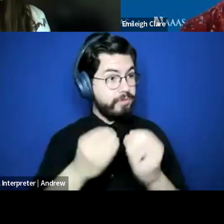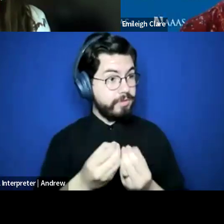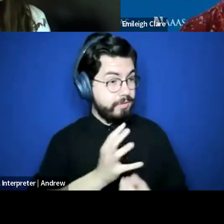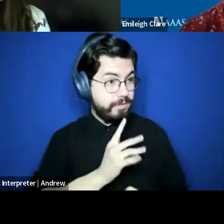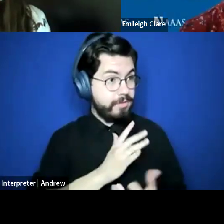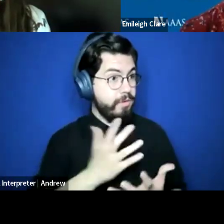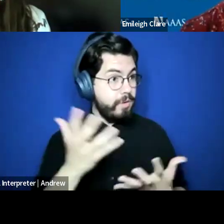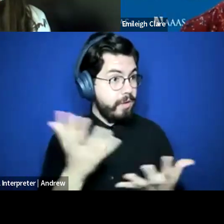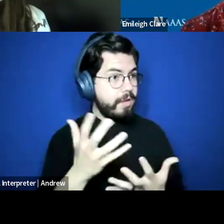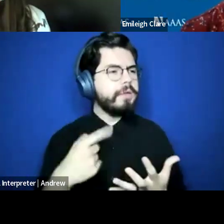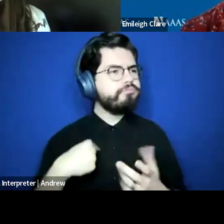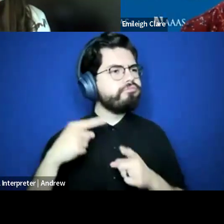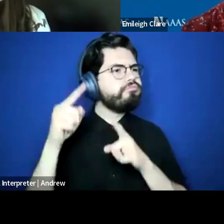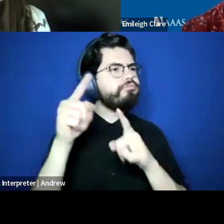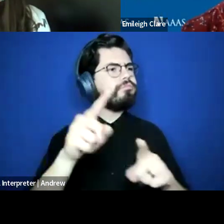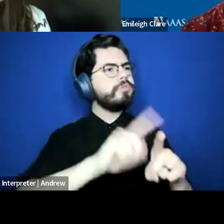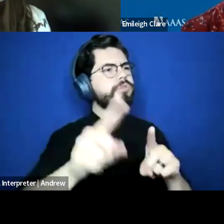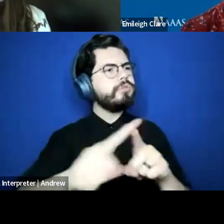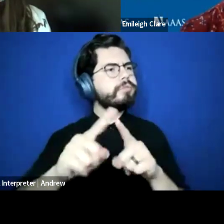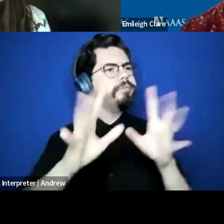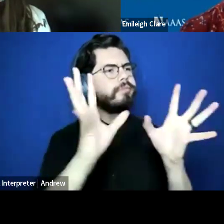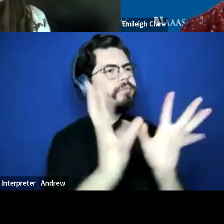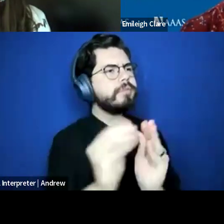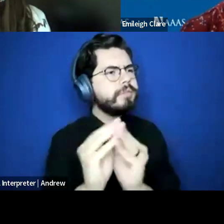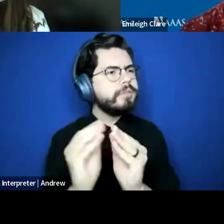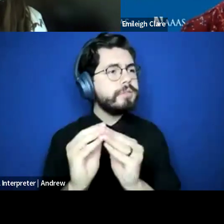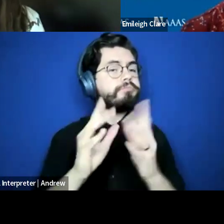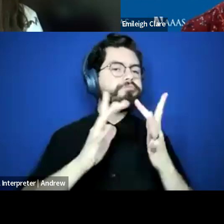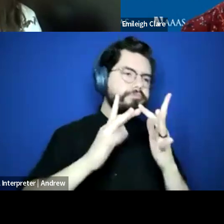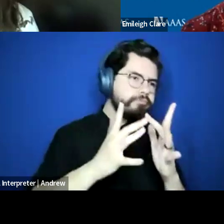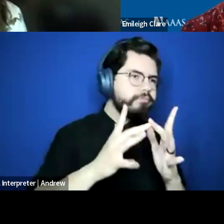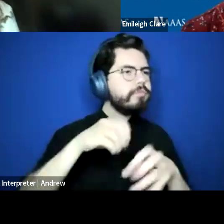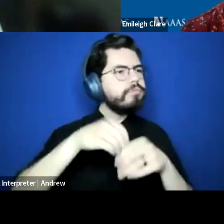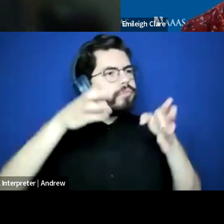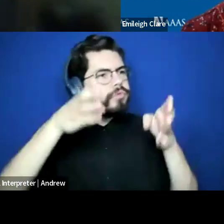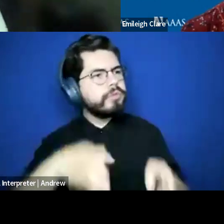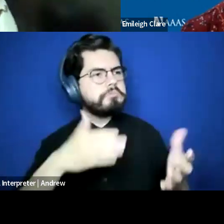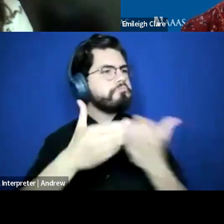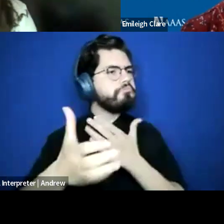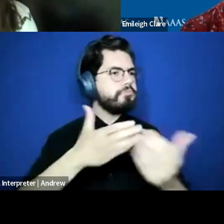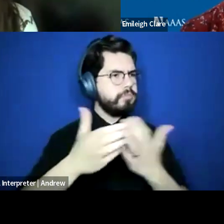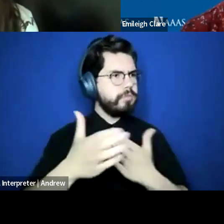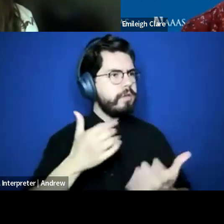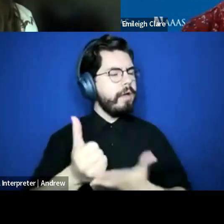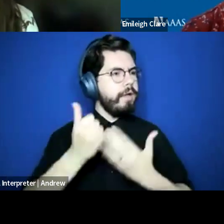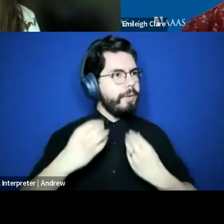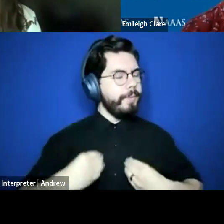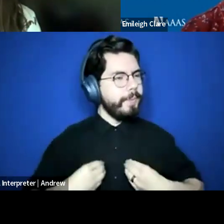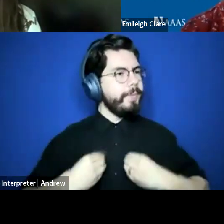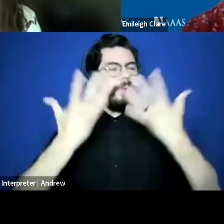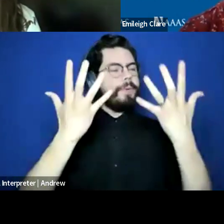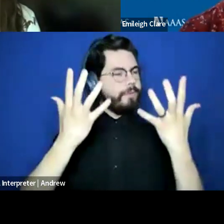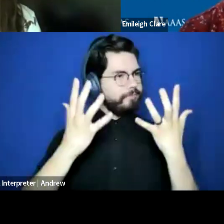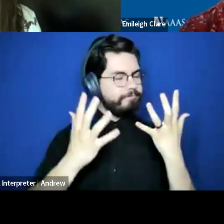being able to attend events virtually or in person, whatever it is, to get kind of that refueling and re-energizing